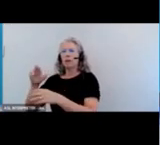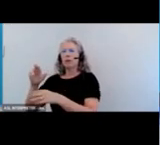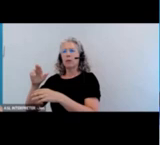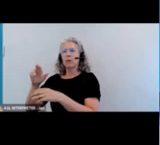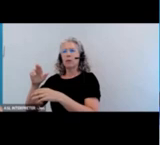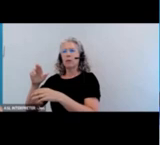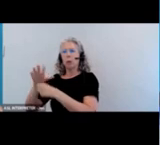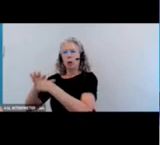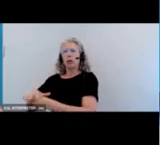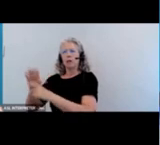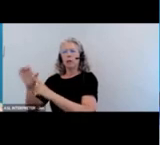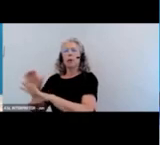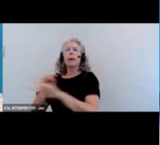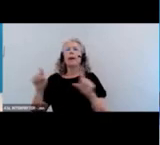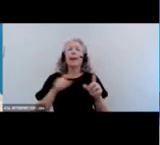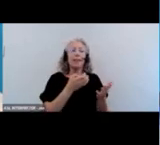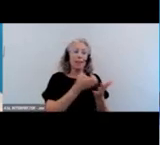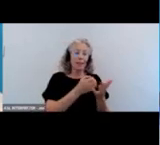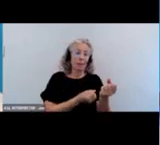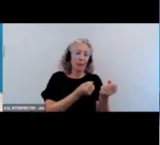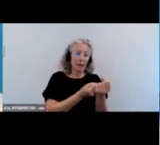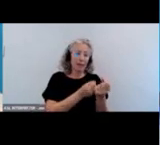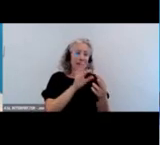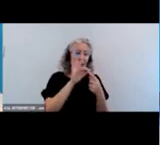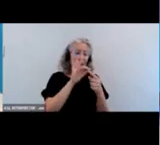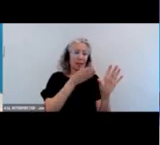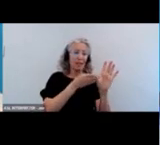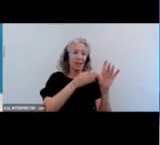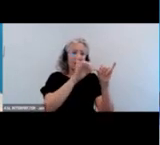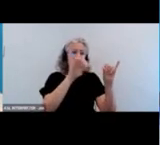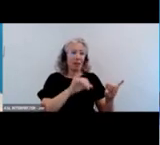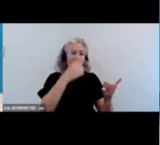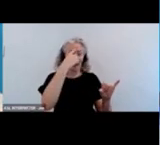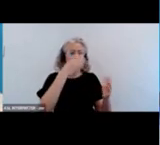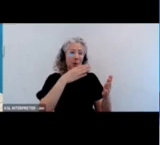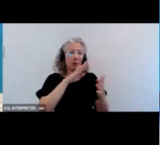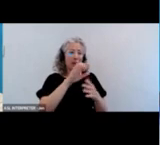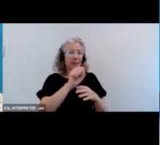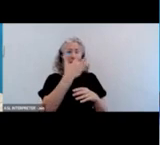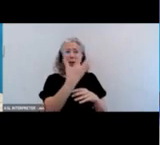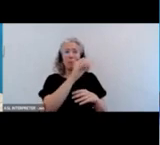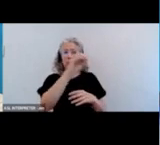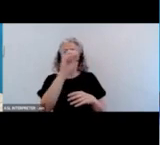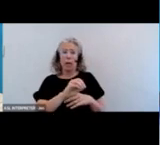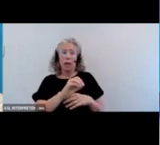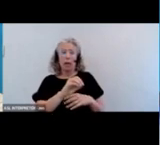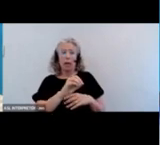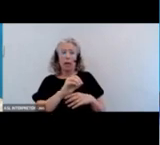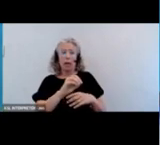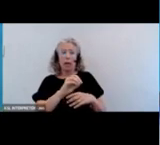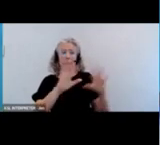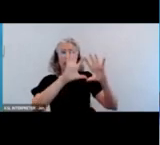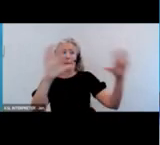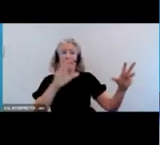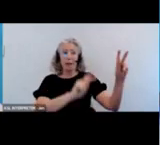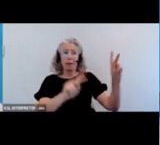But evidence-based practice, particularly in the psychiatric system, I think it's somewhere around 5% of the people